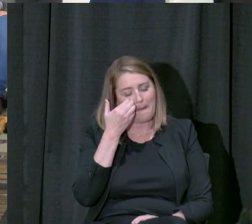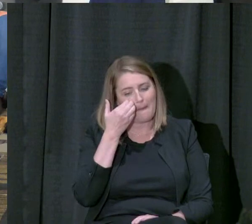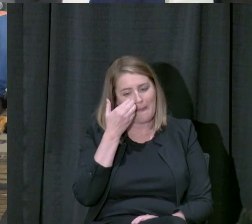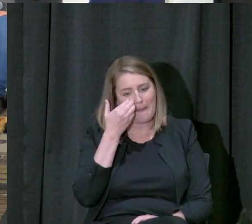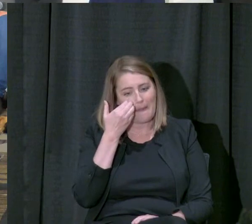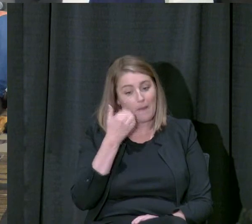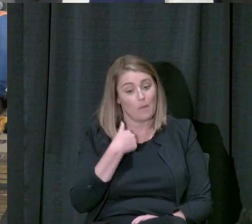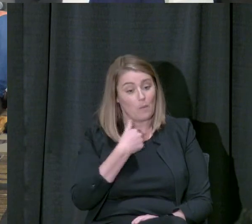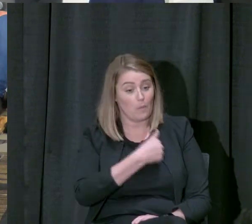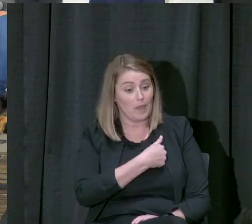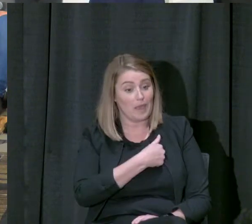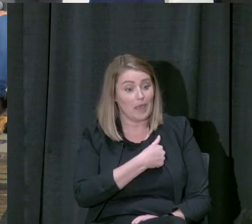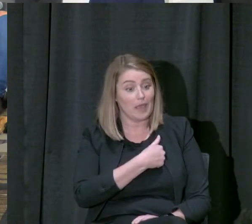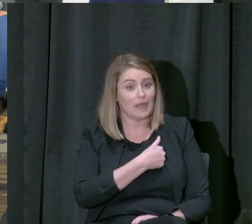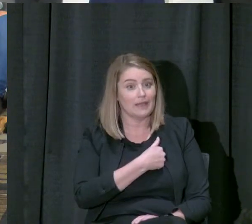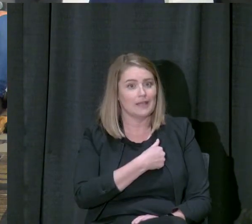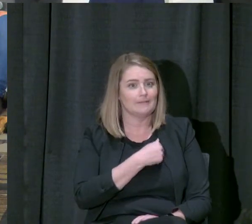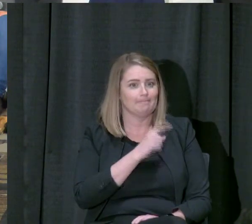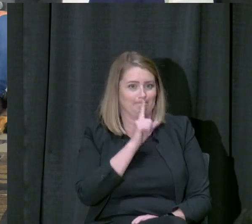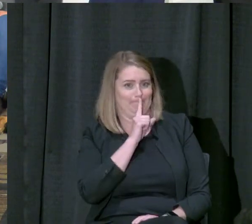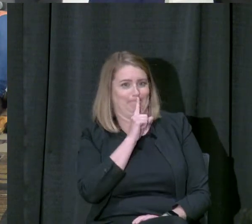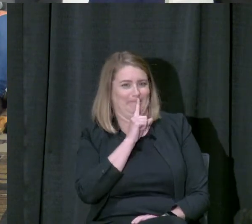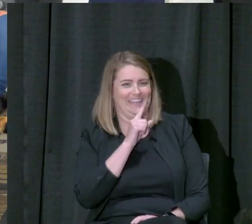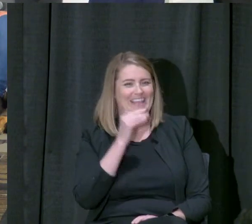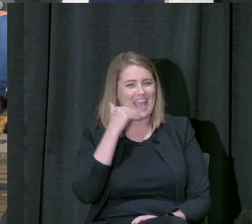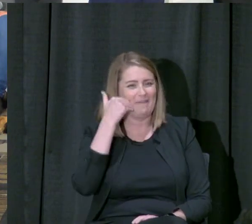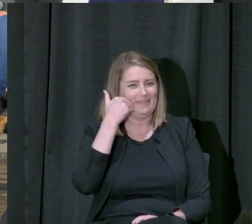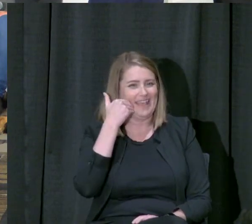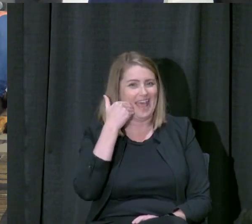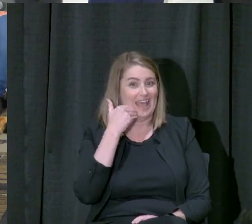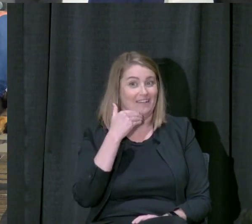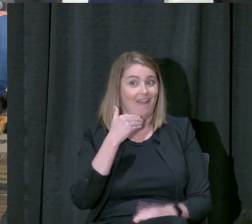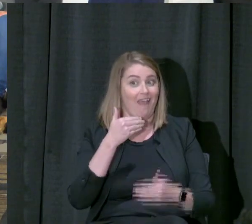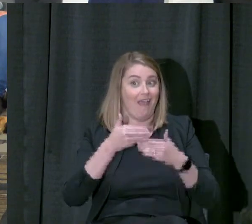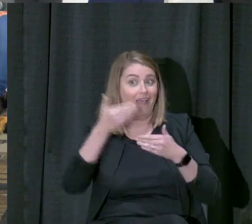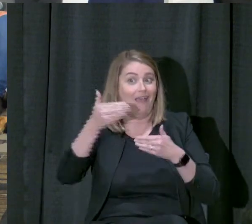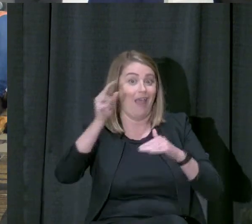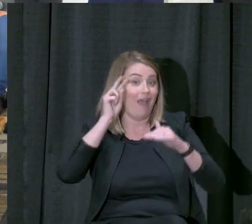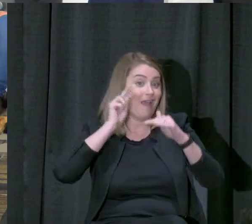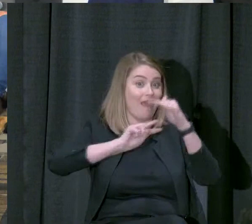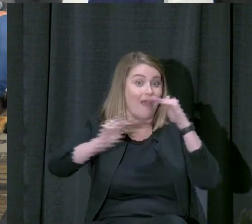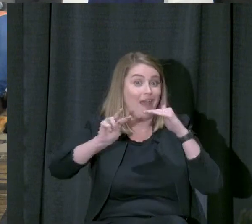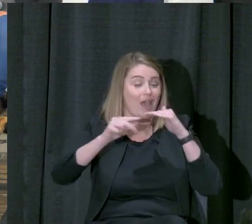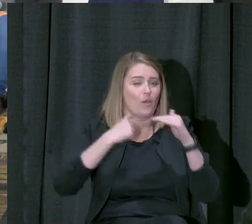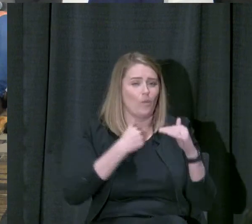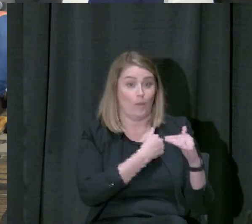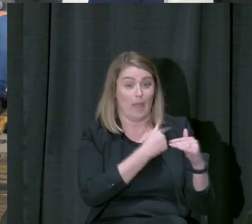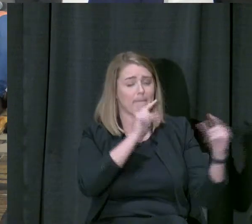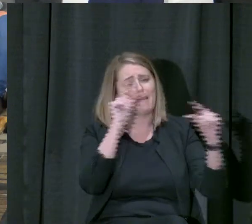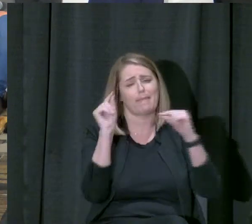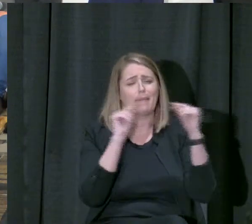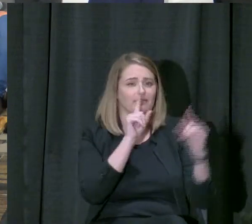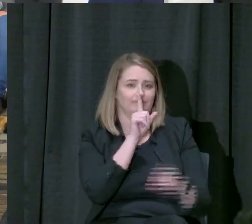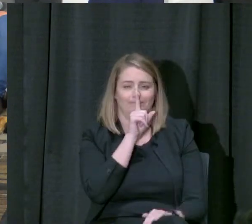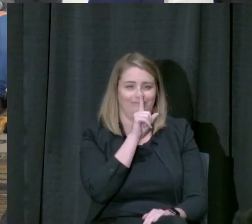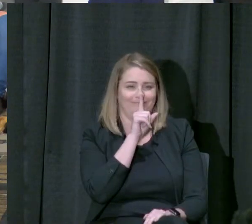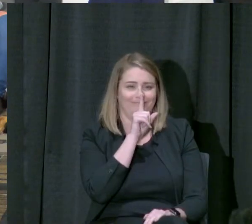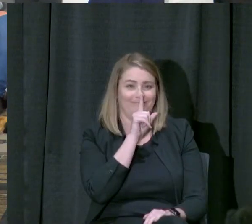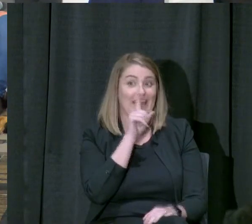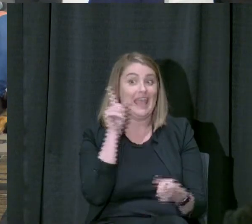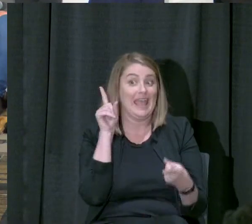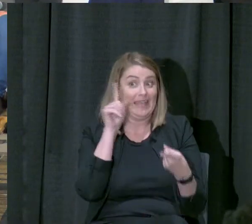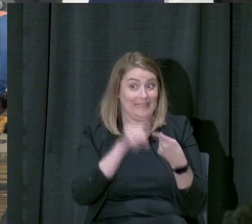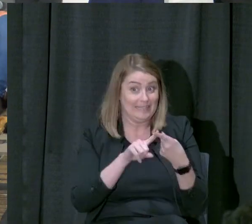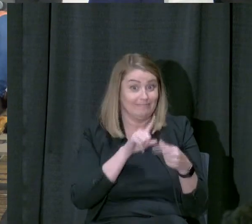we're pretty tight-lipped at Amazon about what's coming up. We don't usually talk about things until they